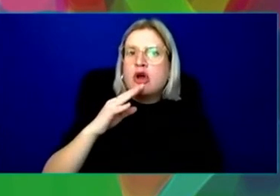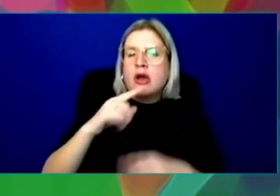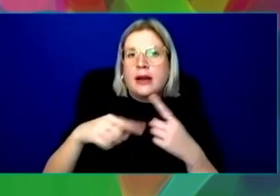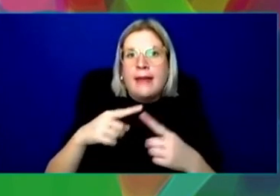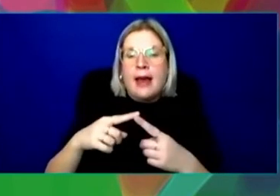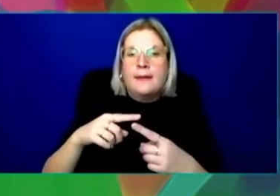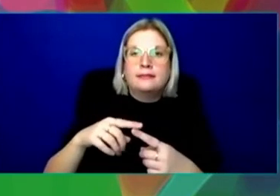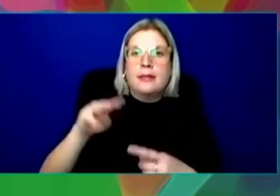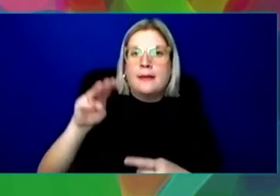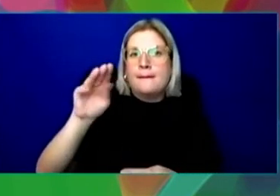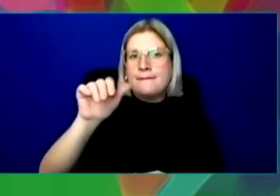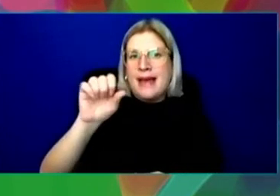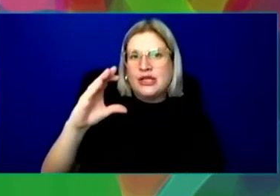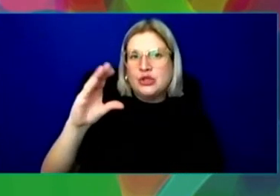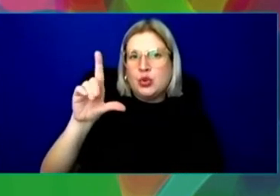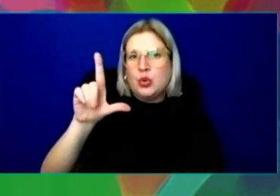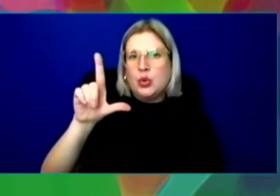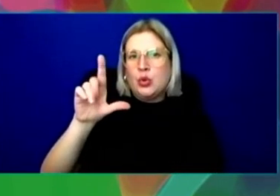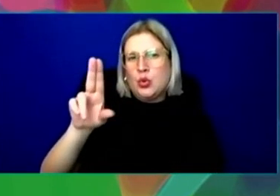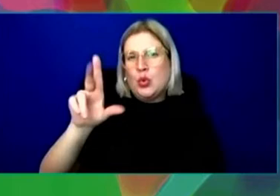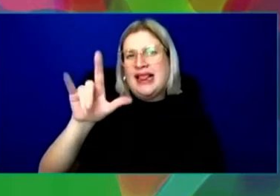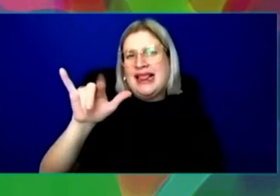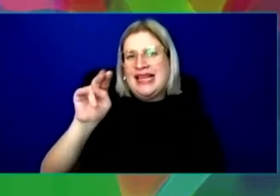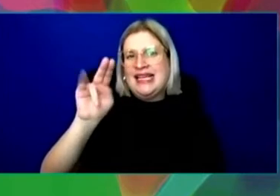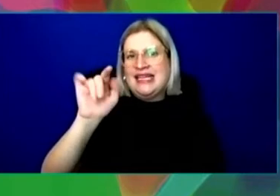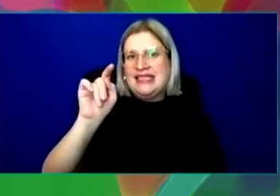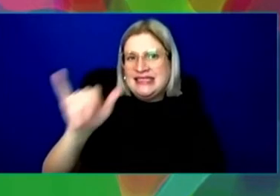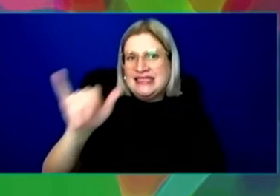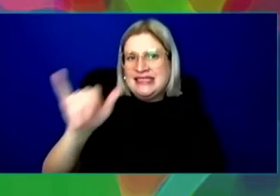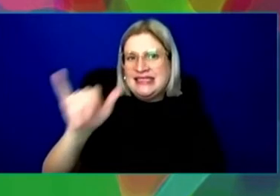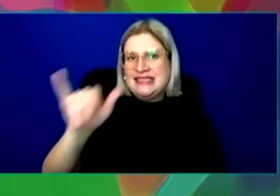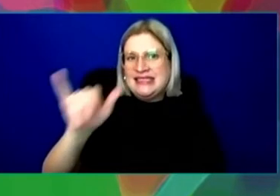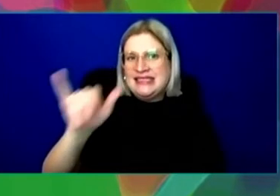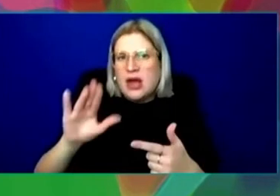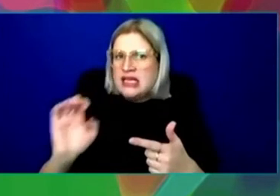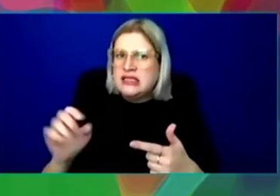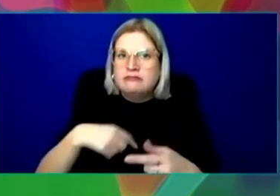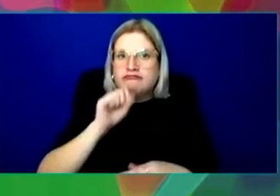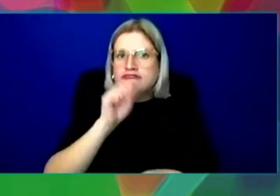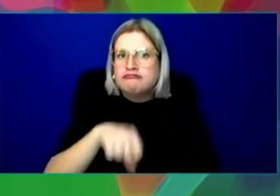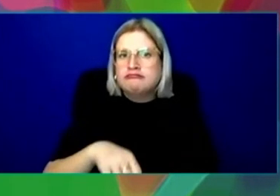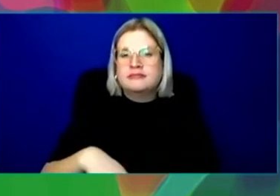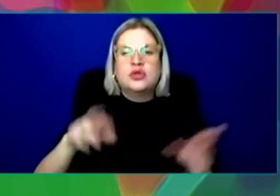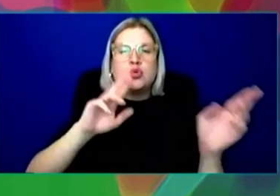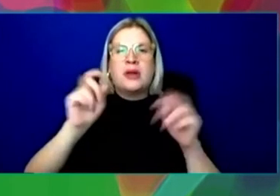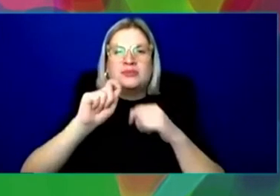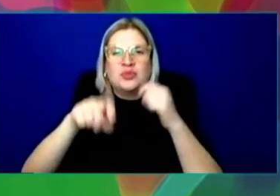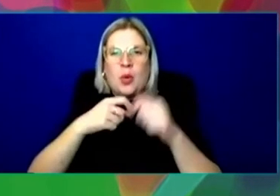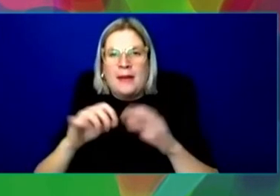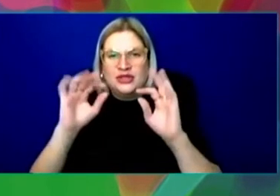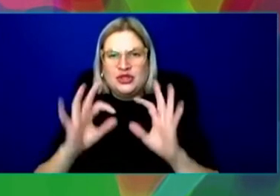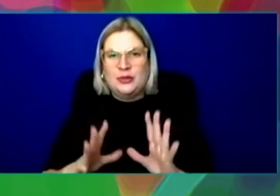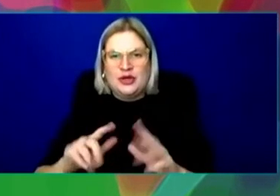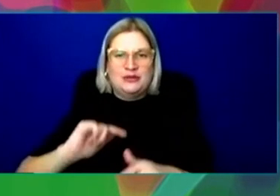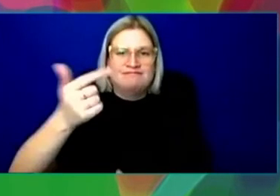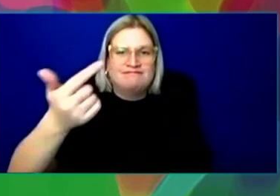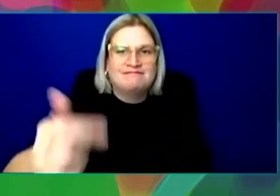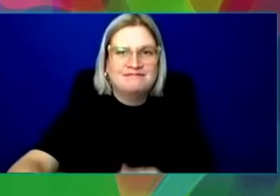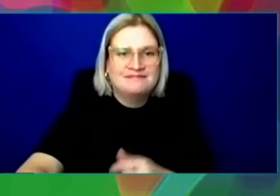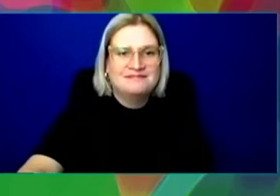just like, it's deeper than, you know. So sorry to cut you off, Jonathan, go ahead. No problem. Yeah, we were talking about this backstage